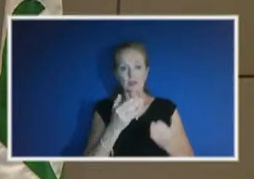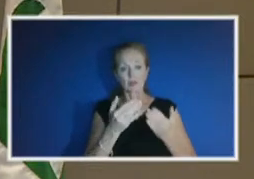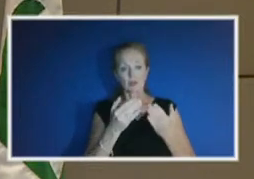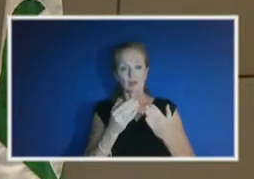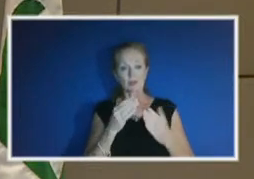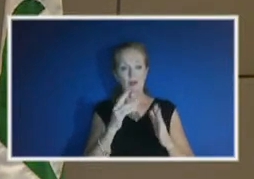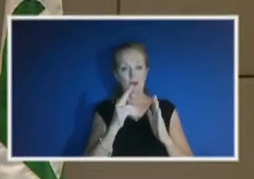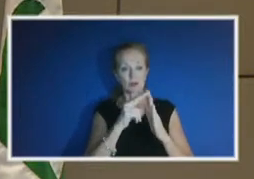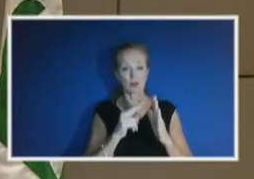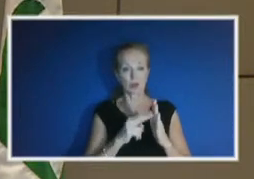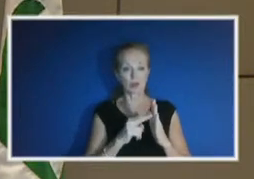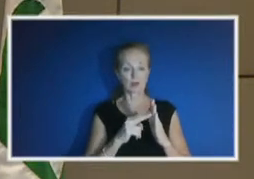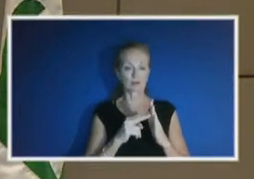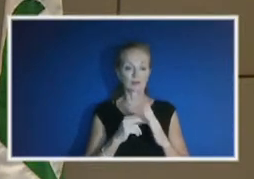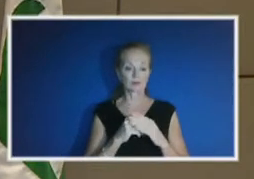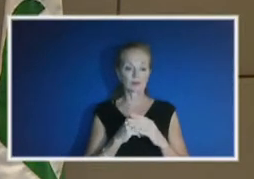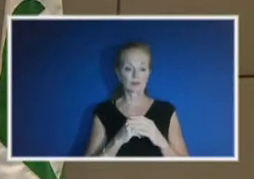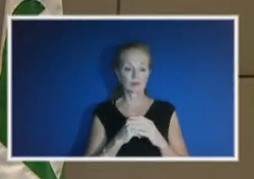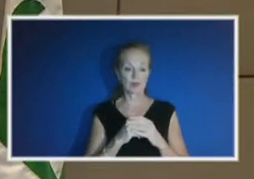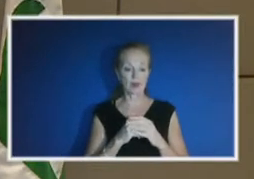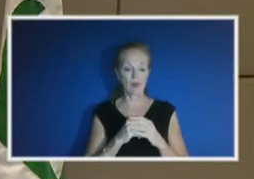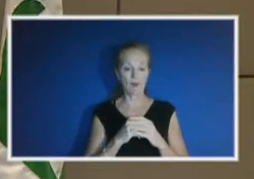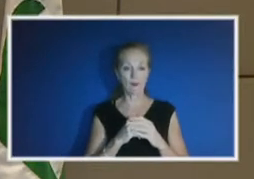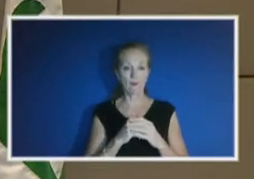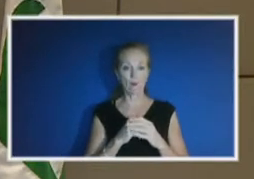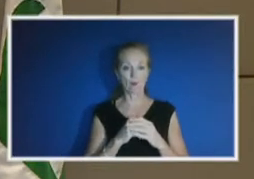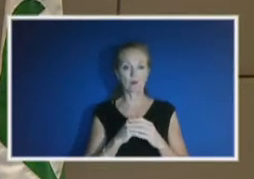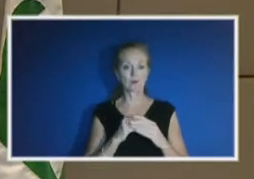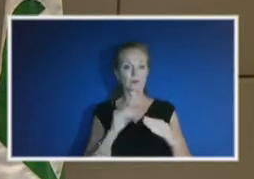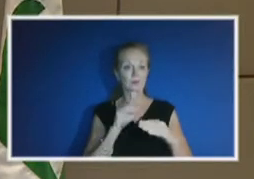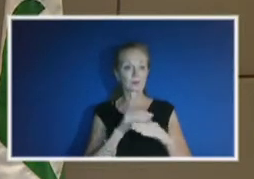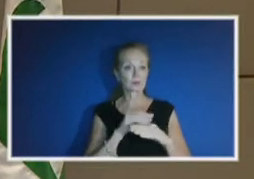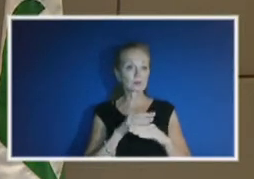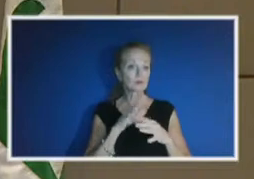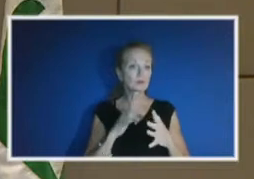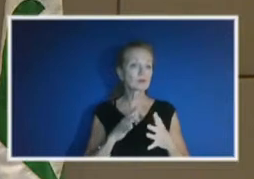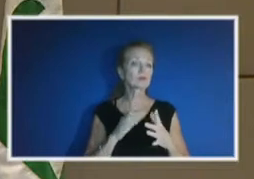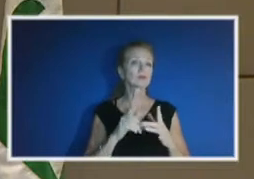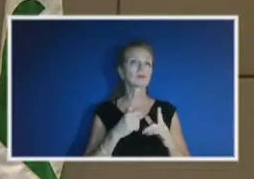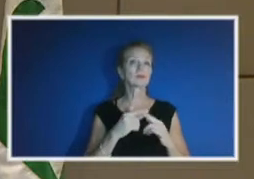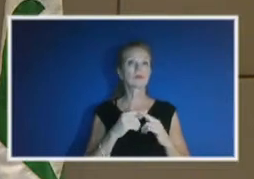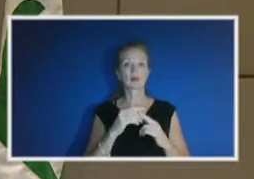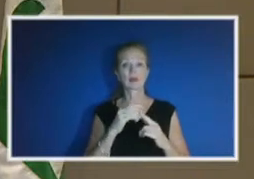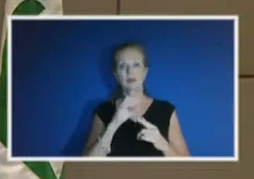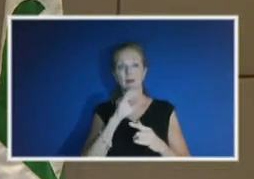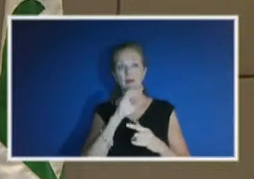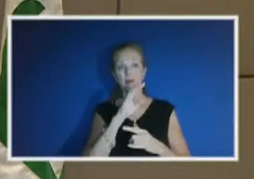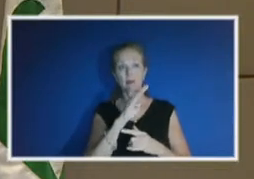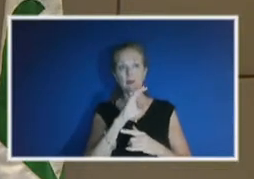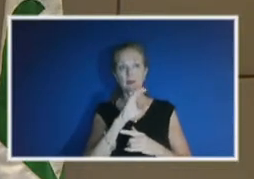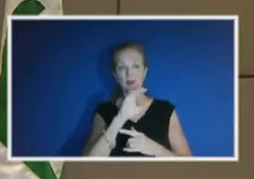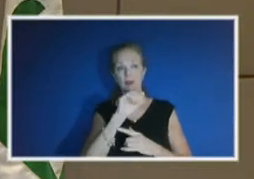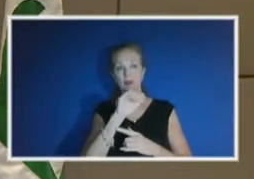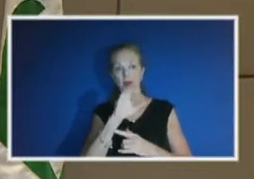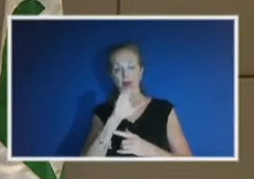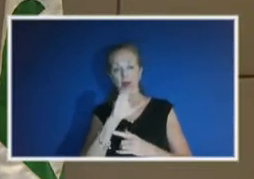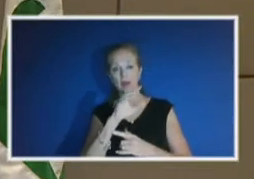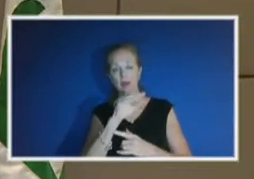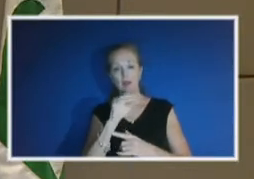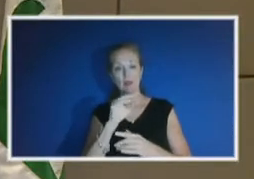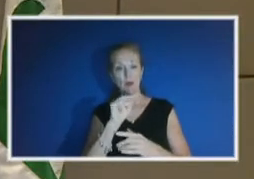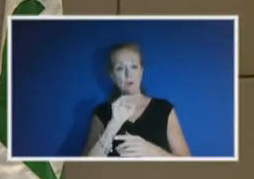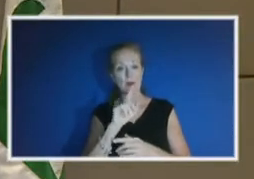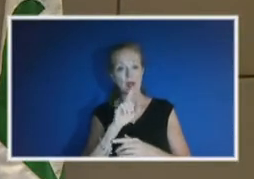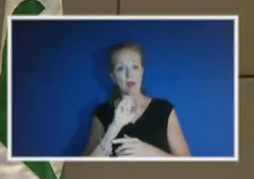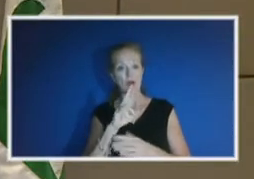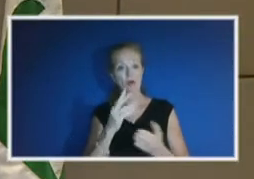this report. In any case, after consultation with the staff, the chair of the PCAC, and the mayor, I would like to recommend